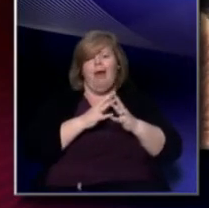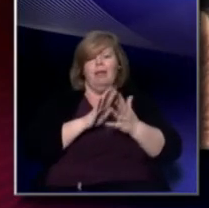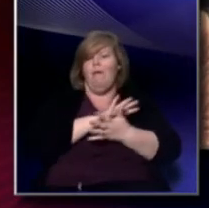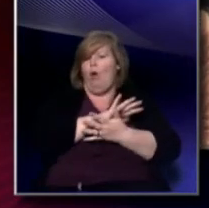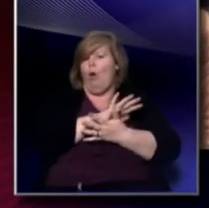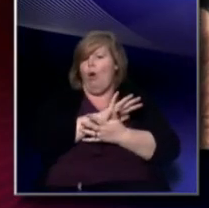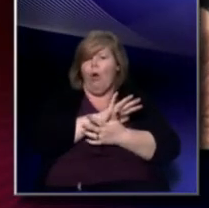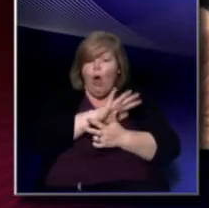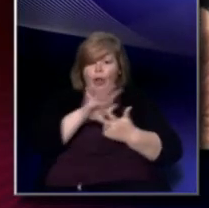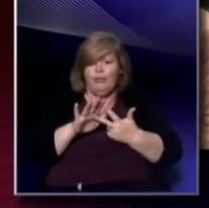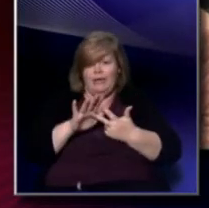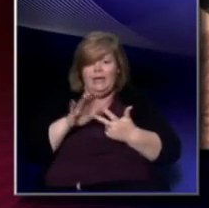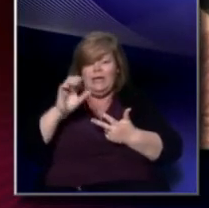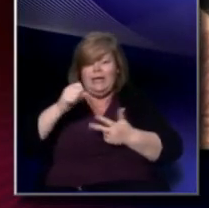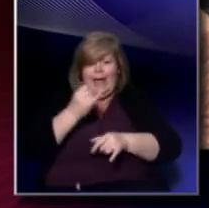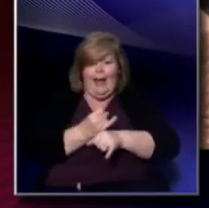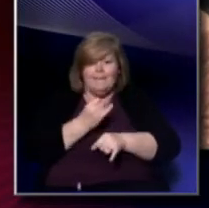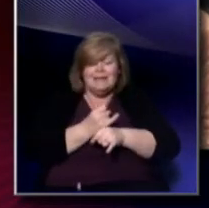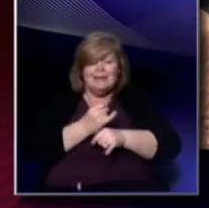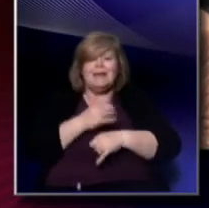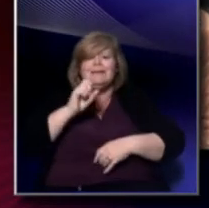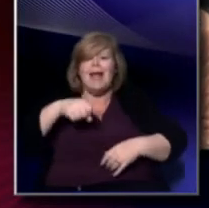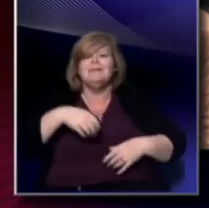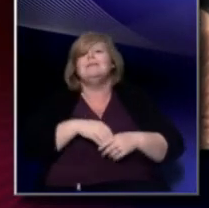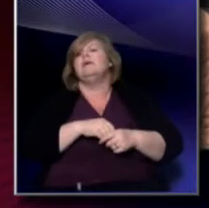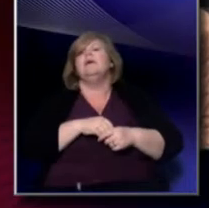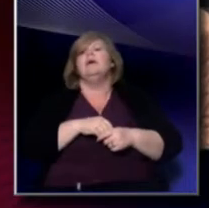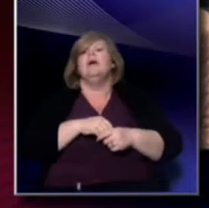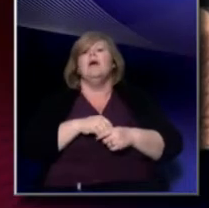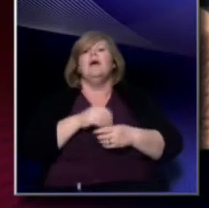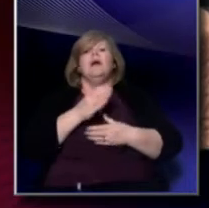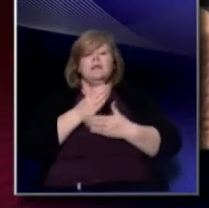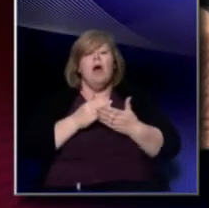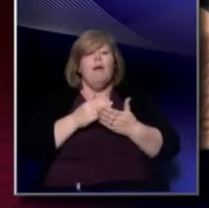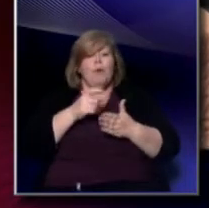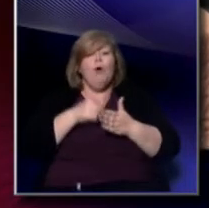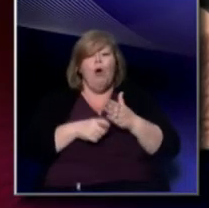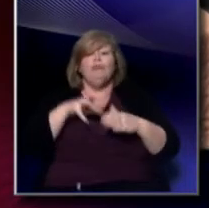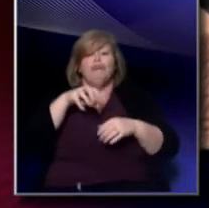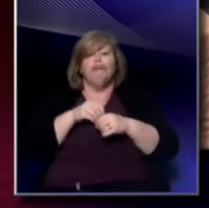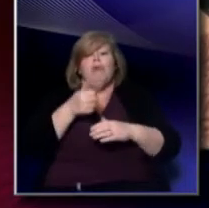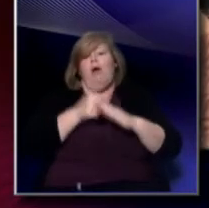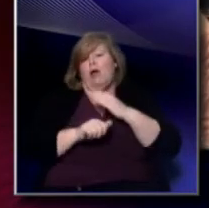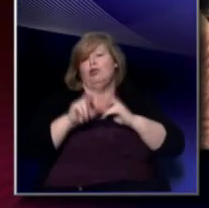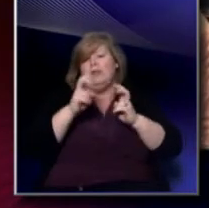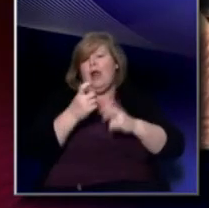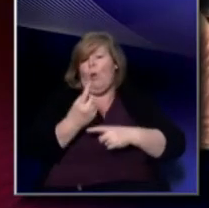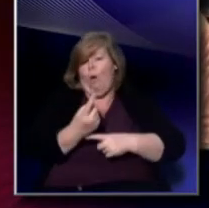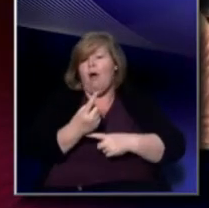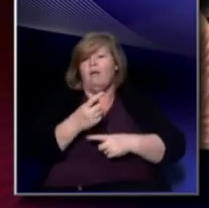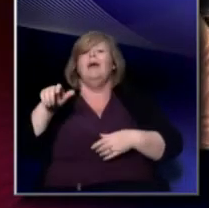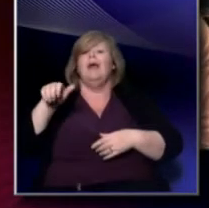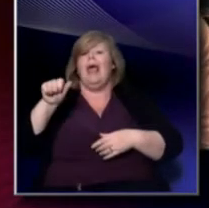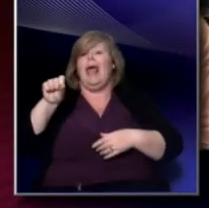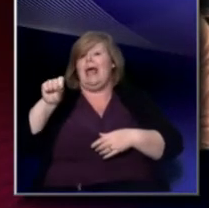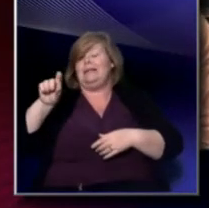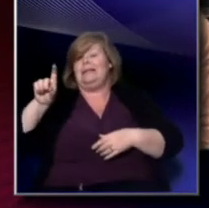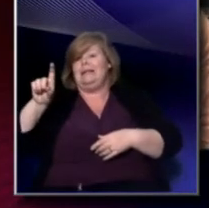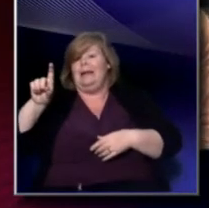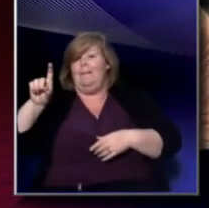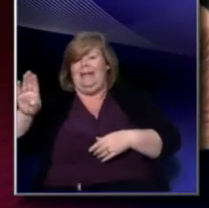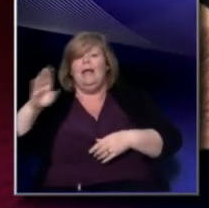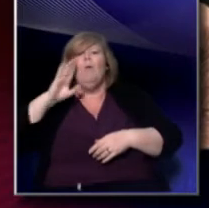we're going to have, like I said, that will be absorbed through Title I and IDEA funds, will be having those staff, paying them